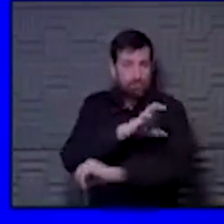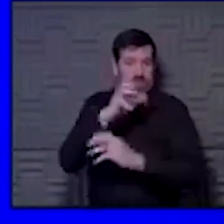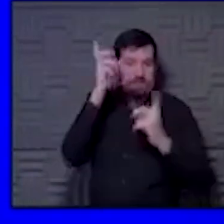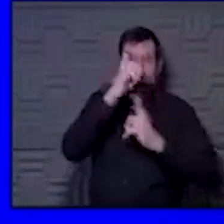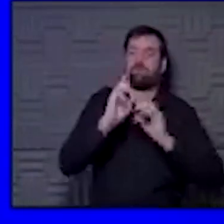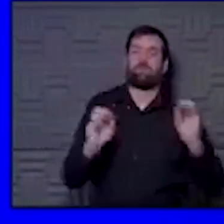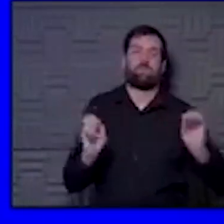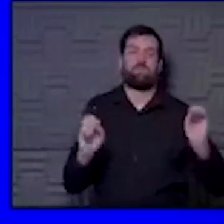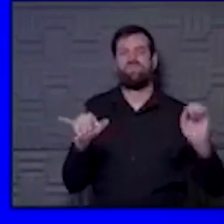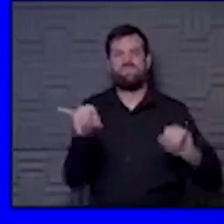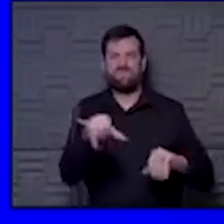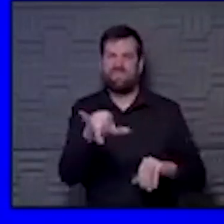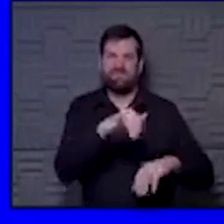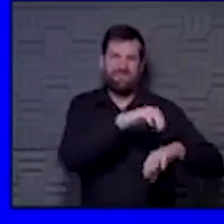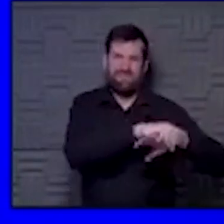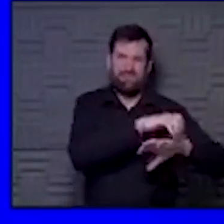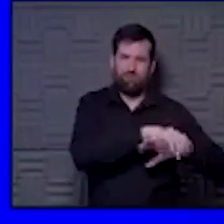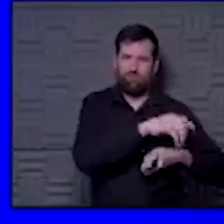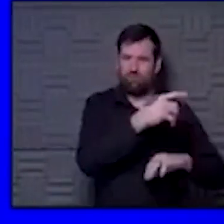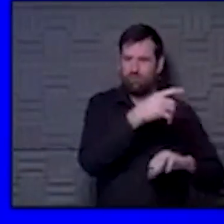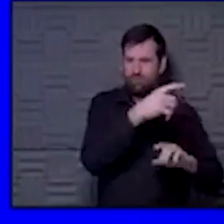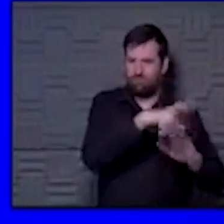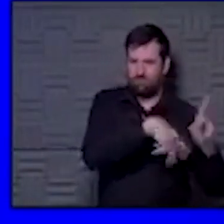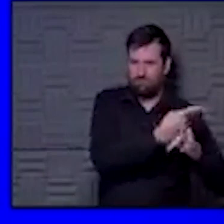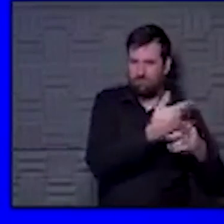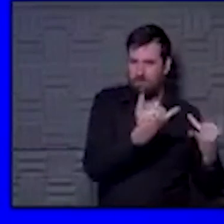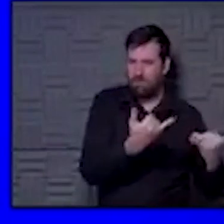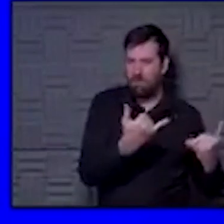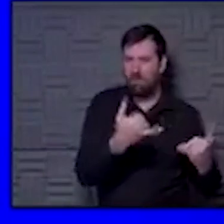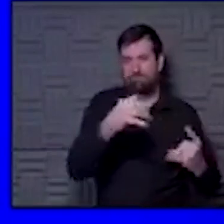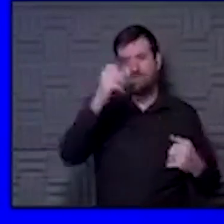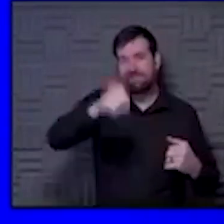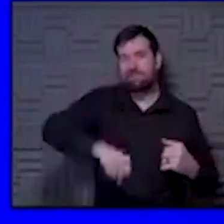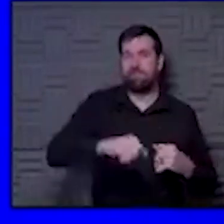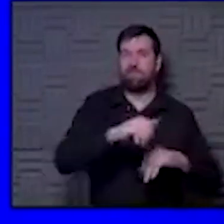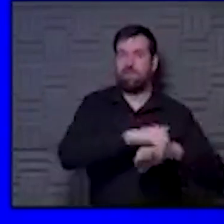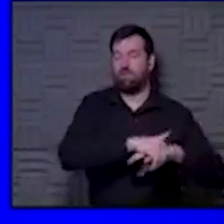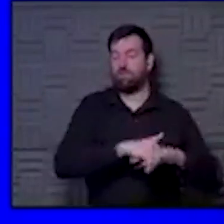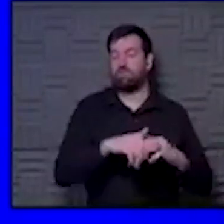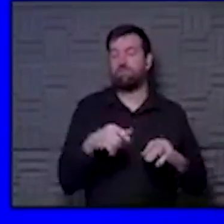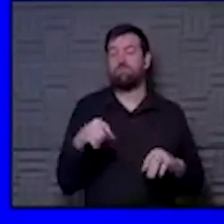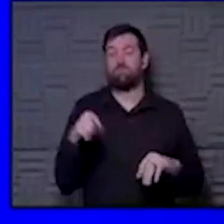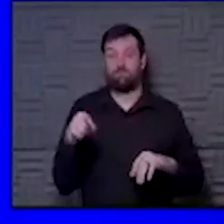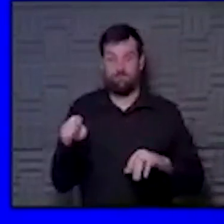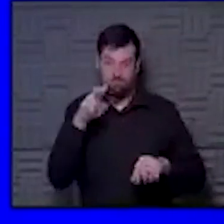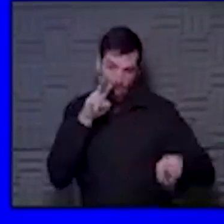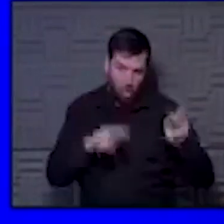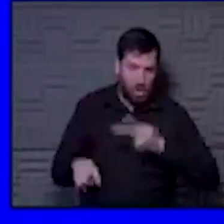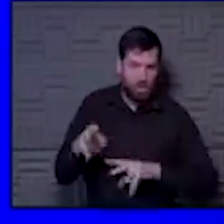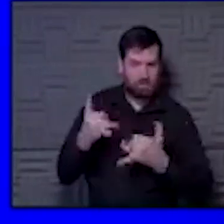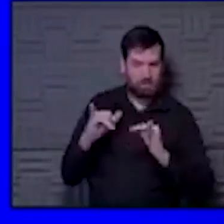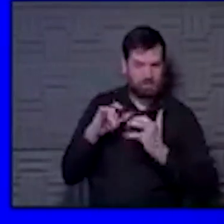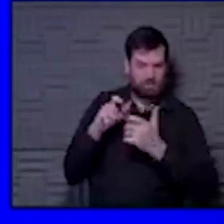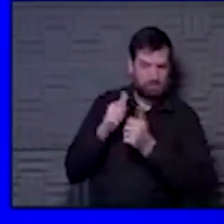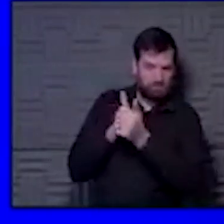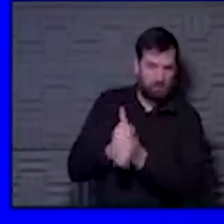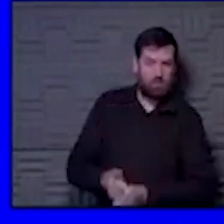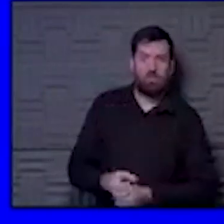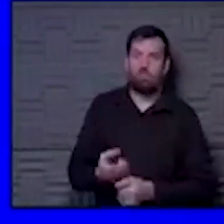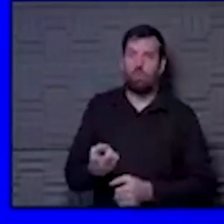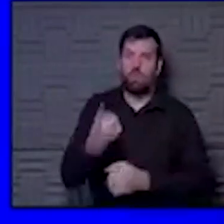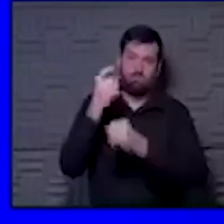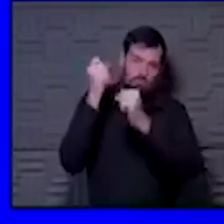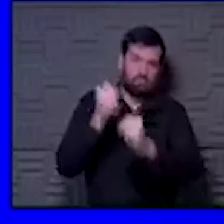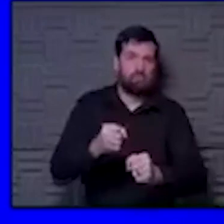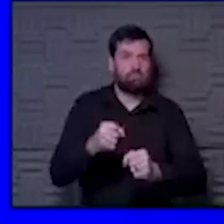same thing with this English isolate right now in south of England. They are looking at it. They are continuing to follow. It's become one of the dominant strains